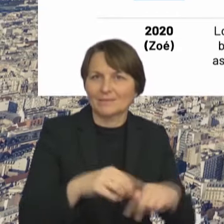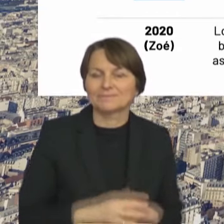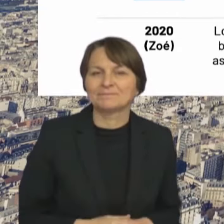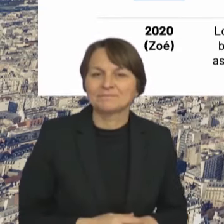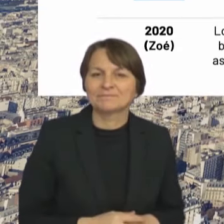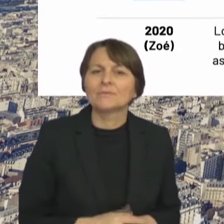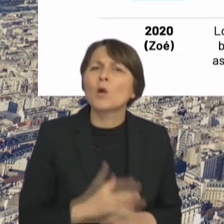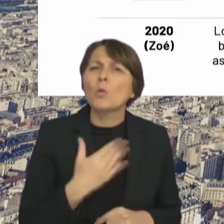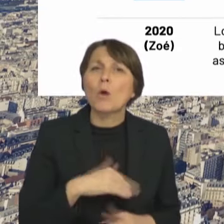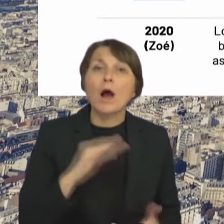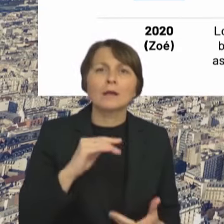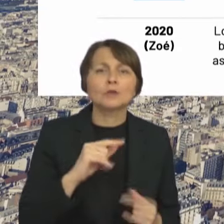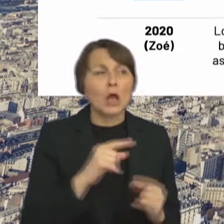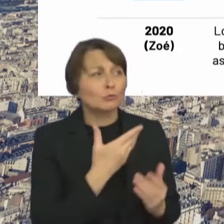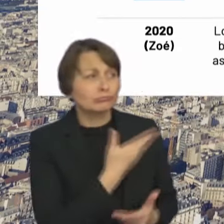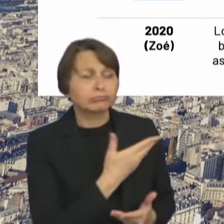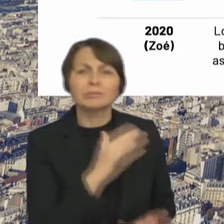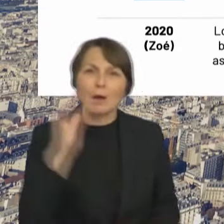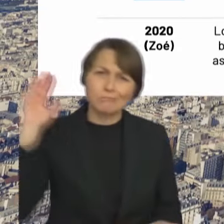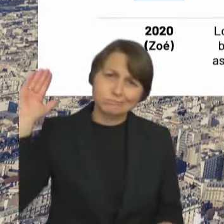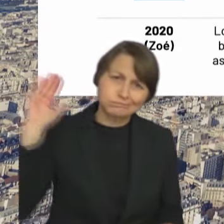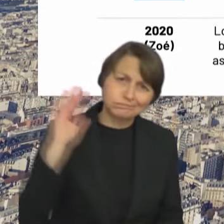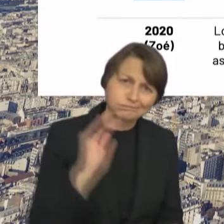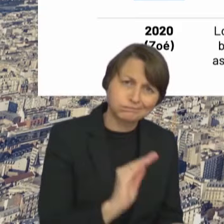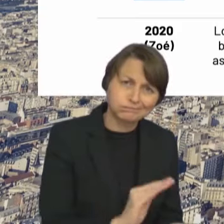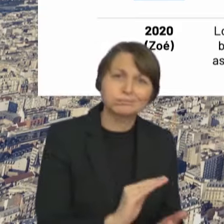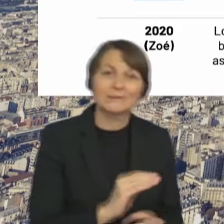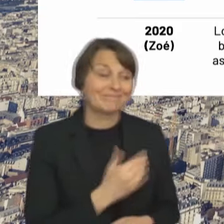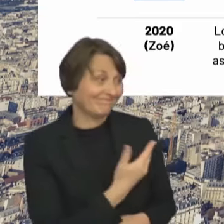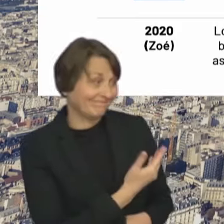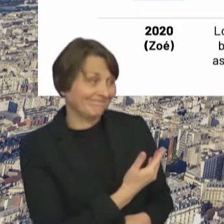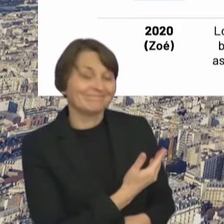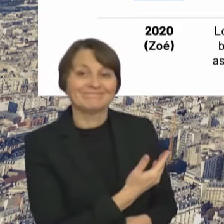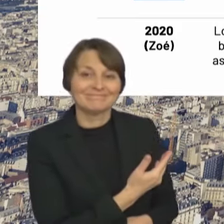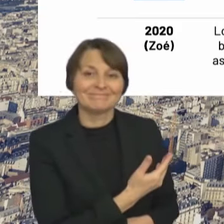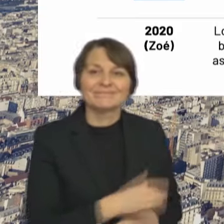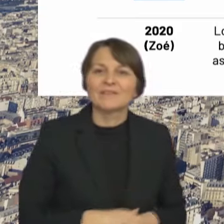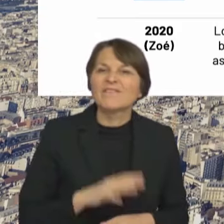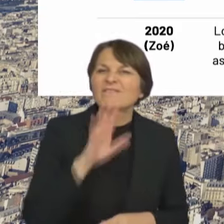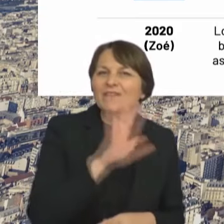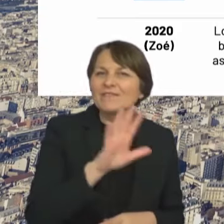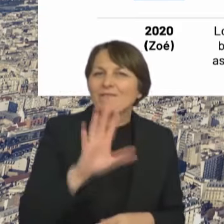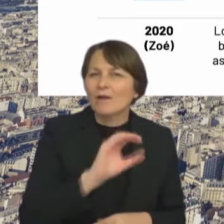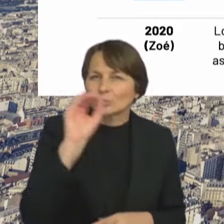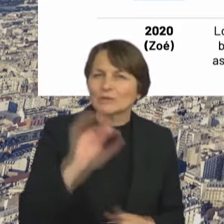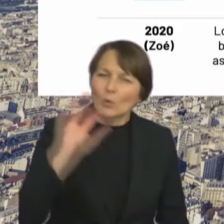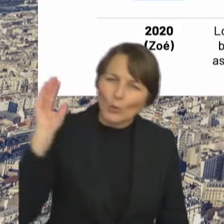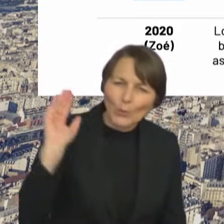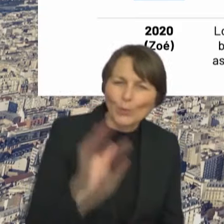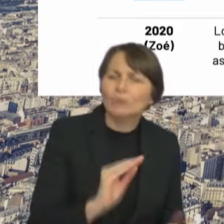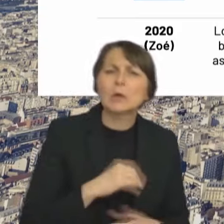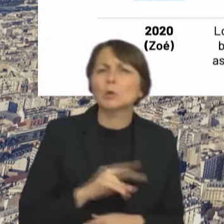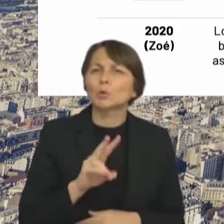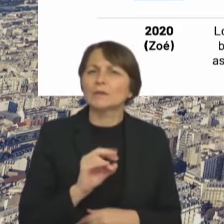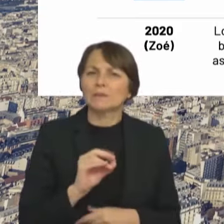beyond this and to drive it down by 35%, not just 20%, by looking for supplies